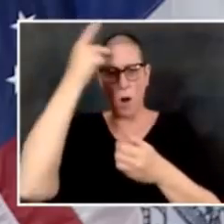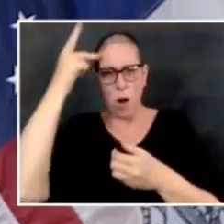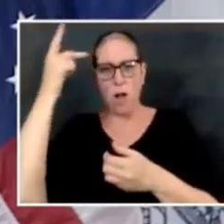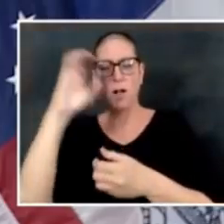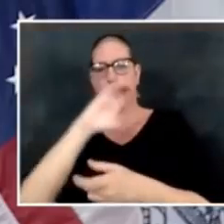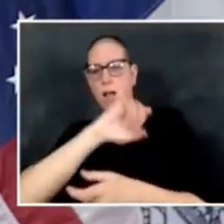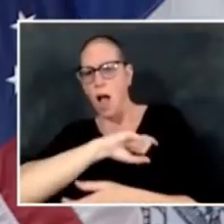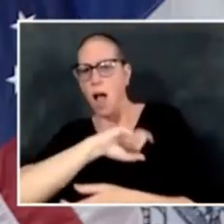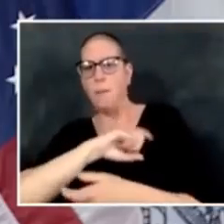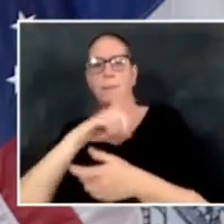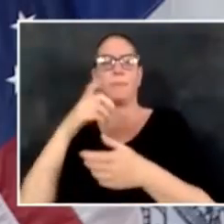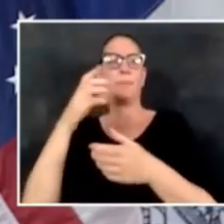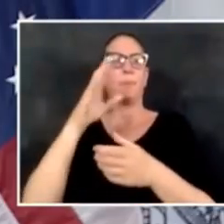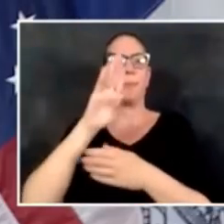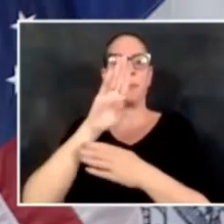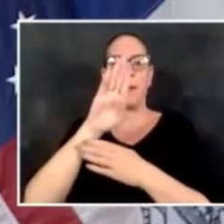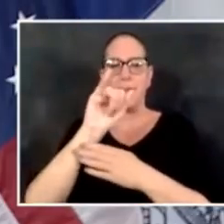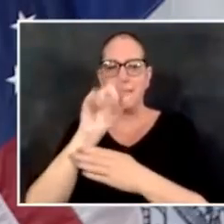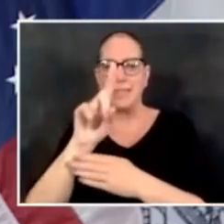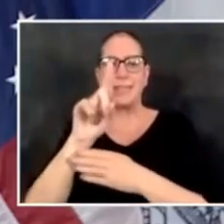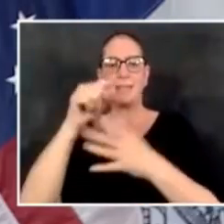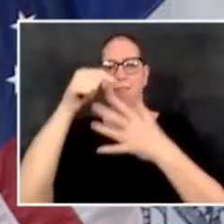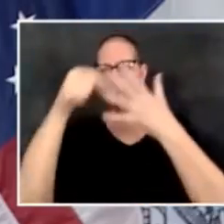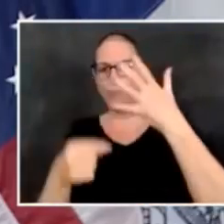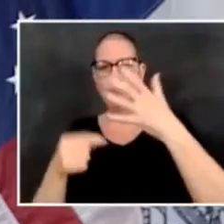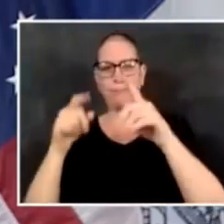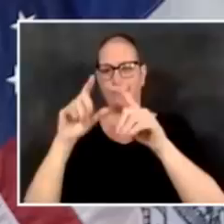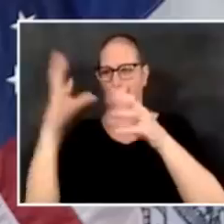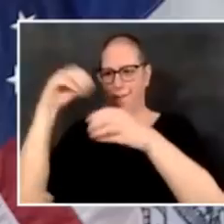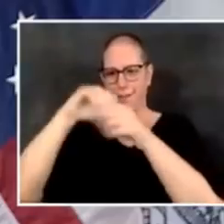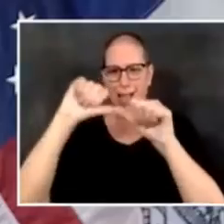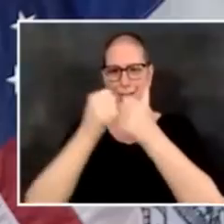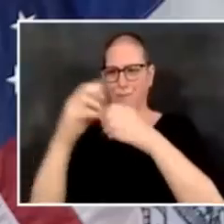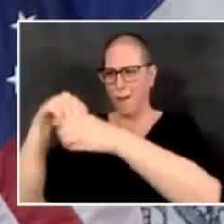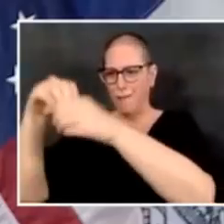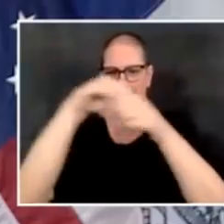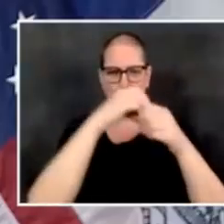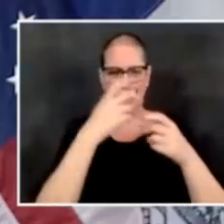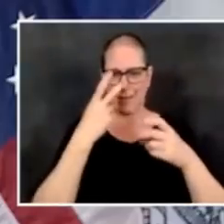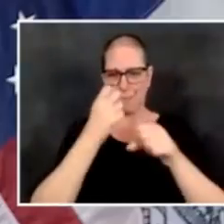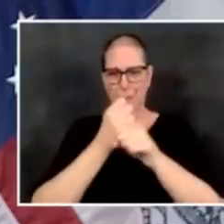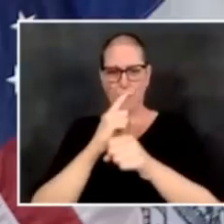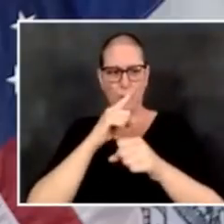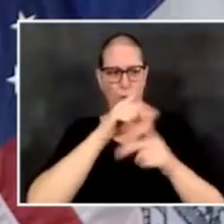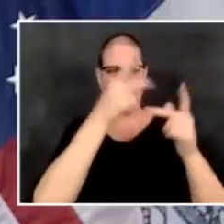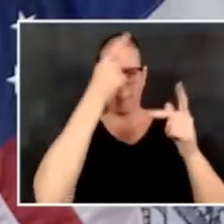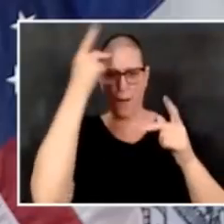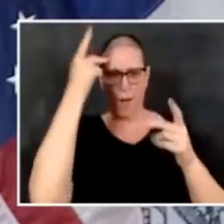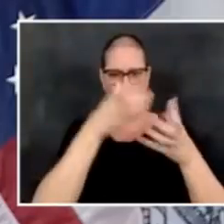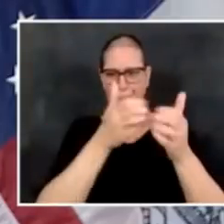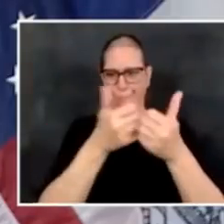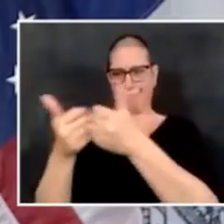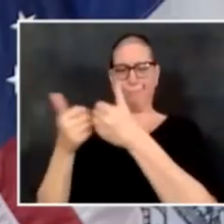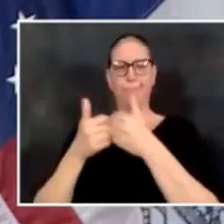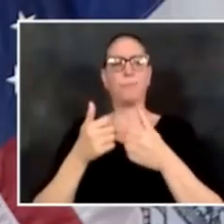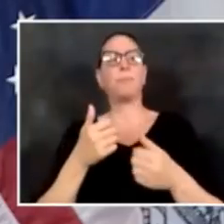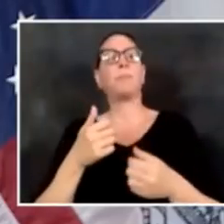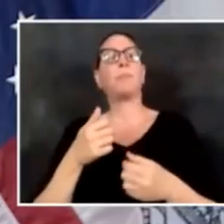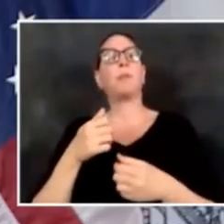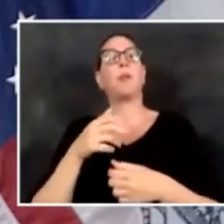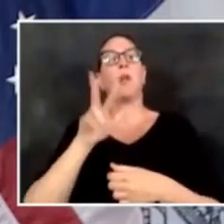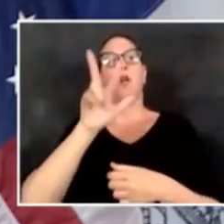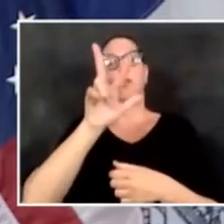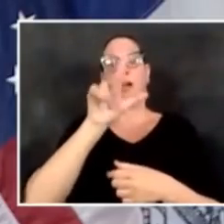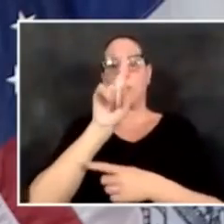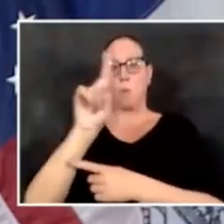Eve, to field the complaints that were coming in, whether it's from 311 or other sources, and make sure that we were